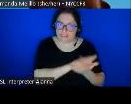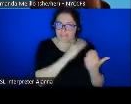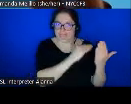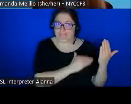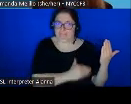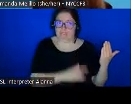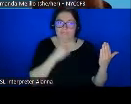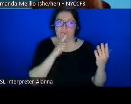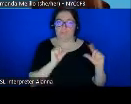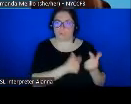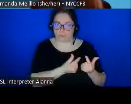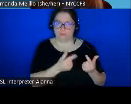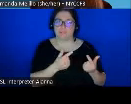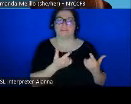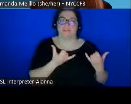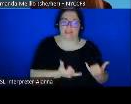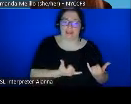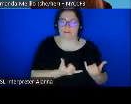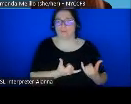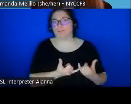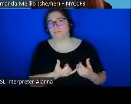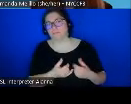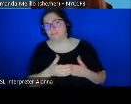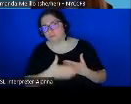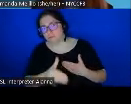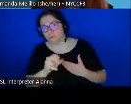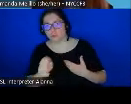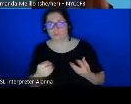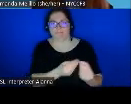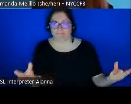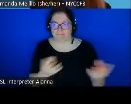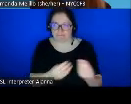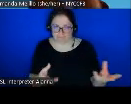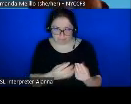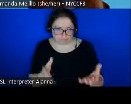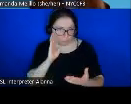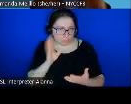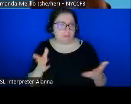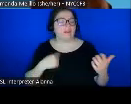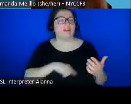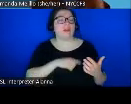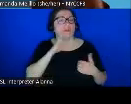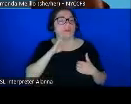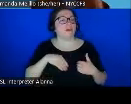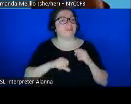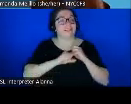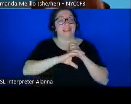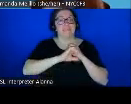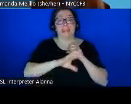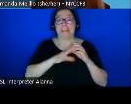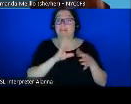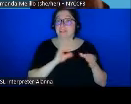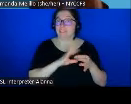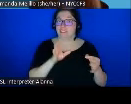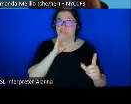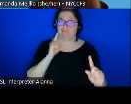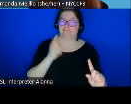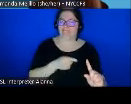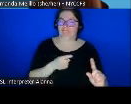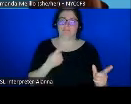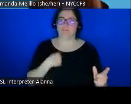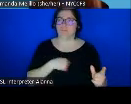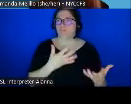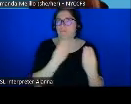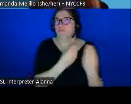from now through june uh we're going to be developing our campaign message what is it that we really want to say to encourage